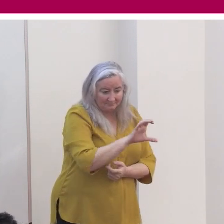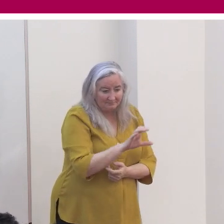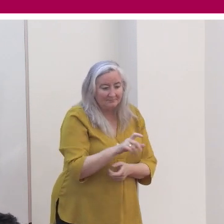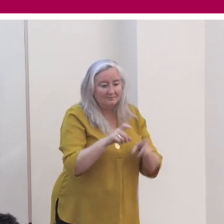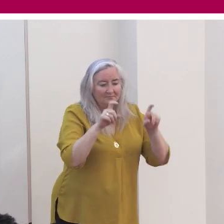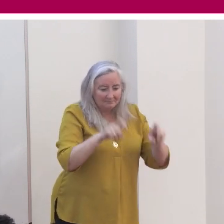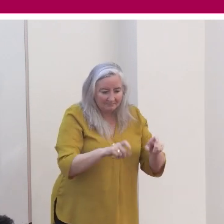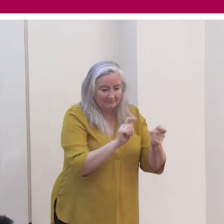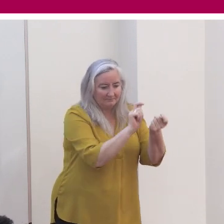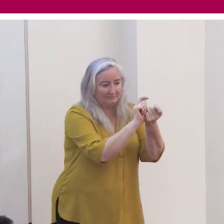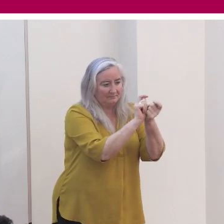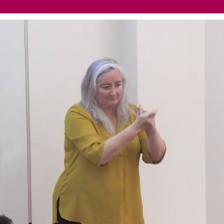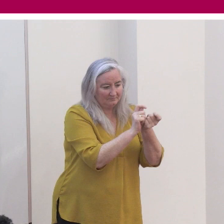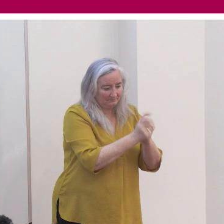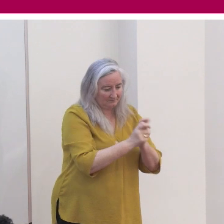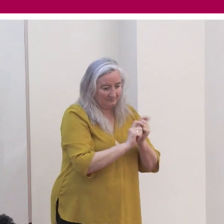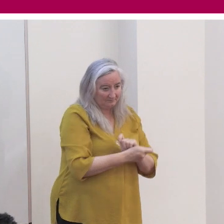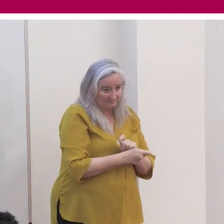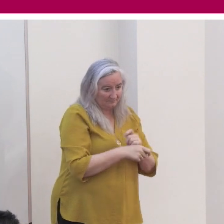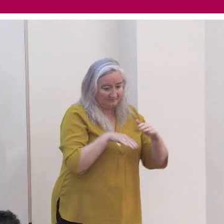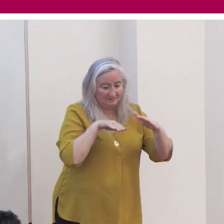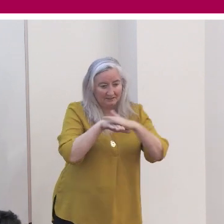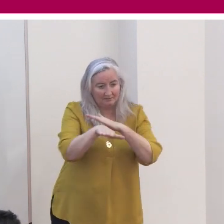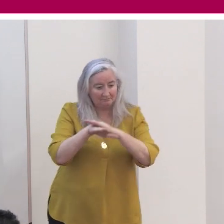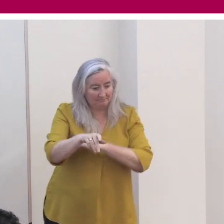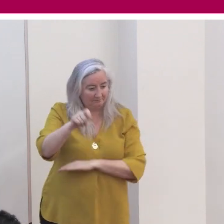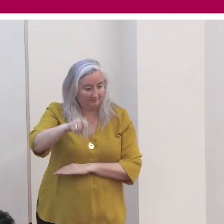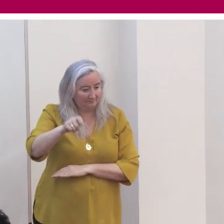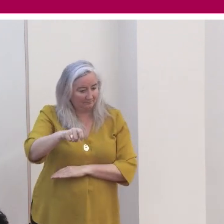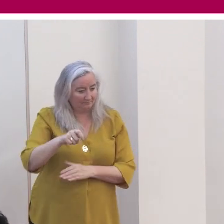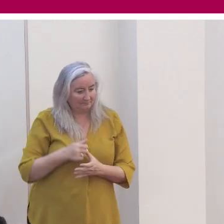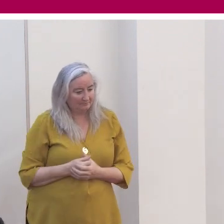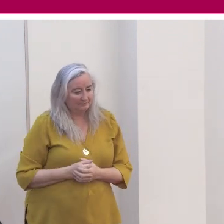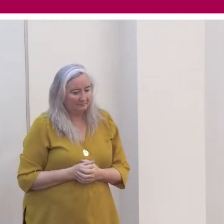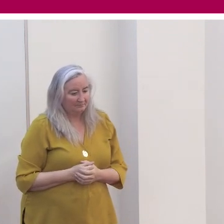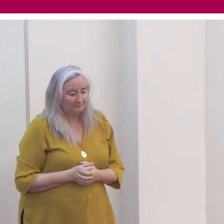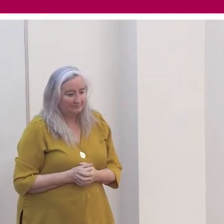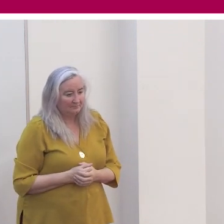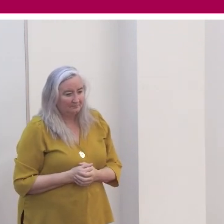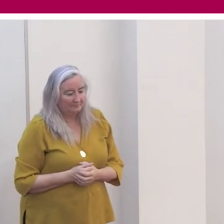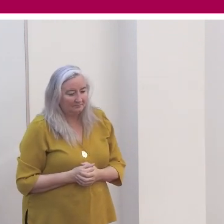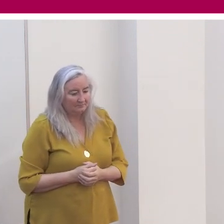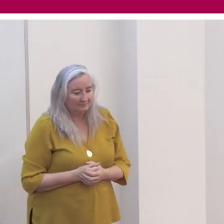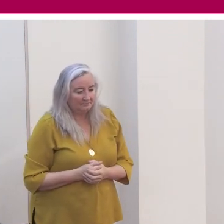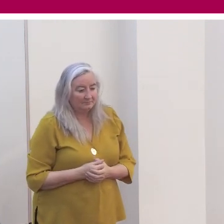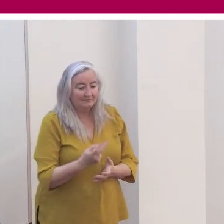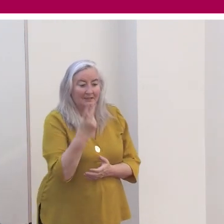active participation in proceedings to the extent they would like to do